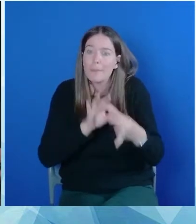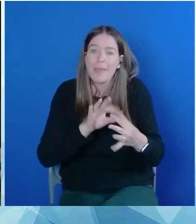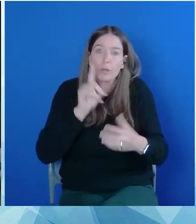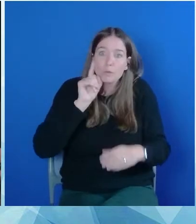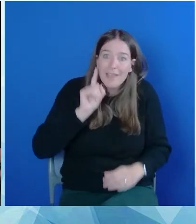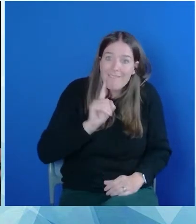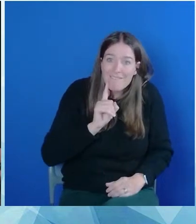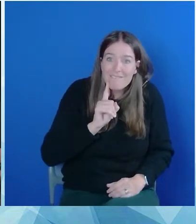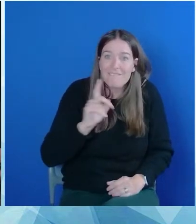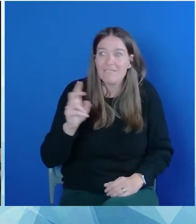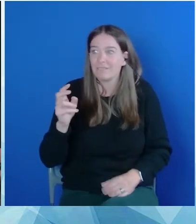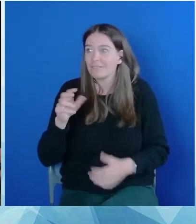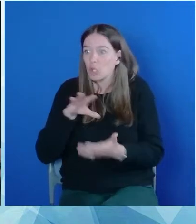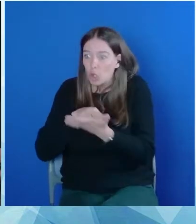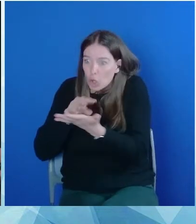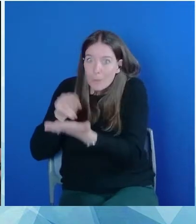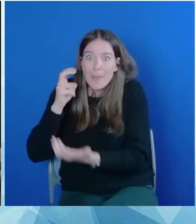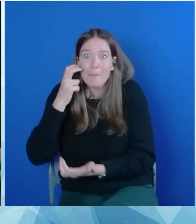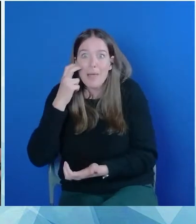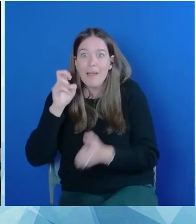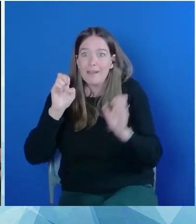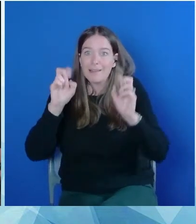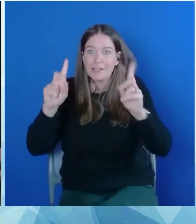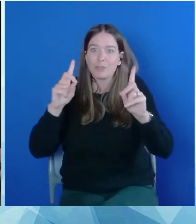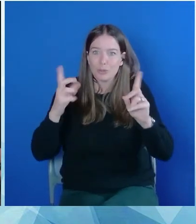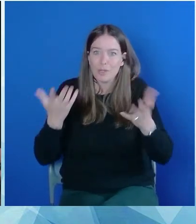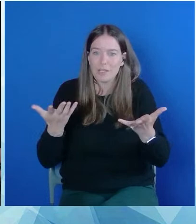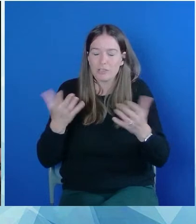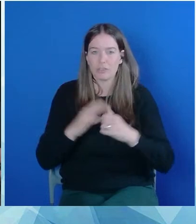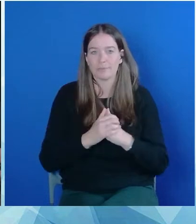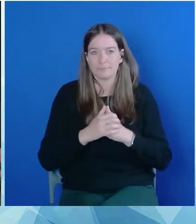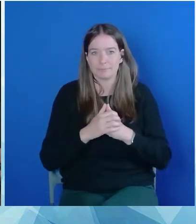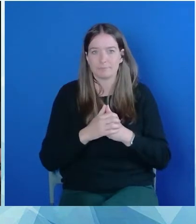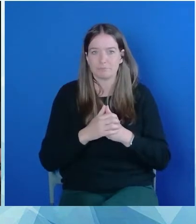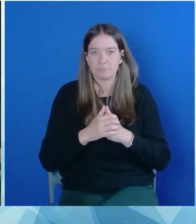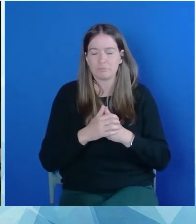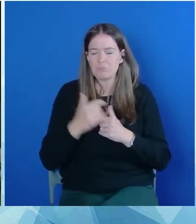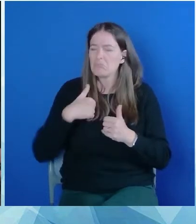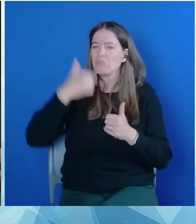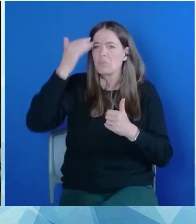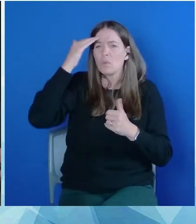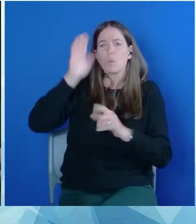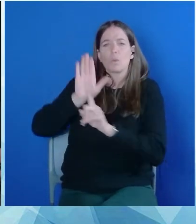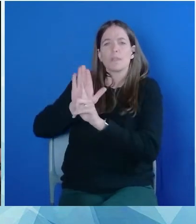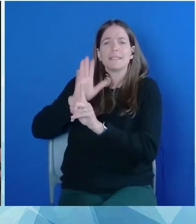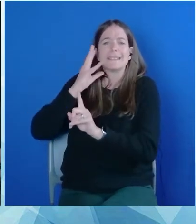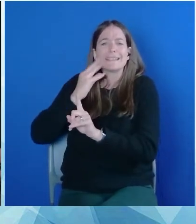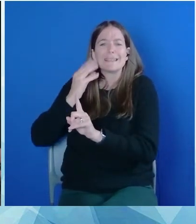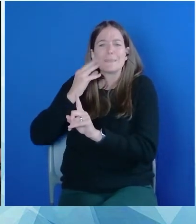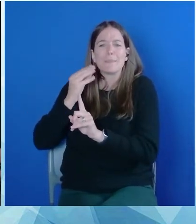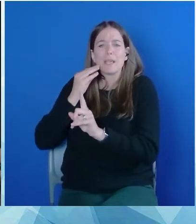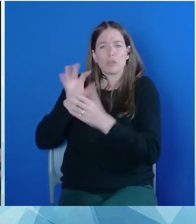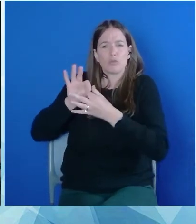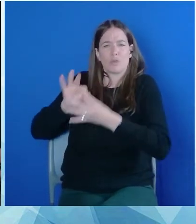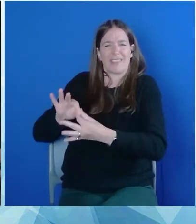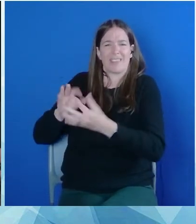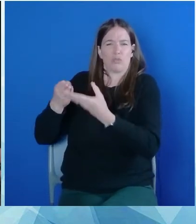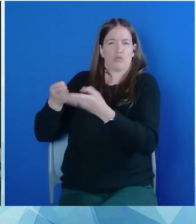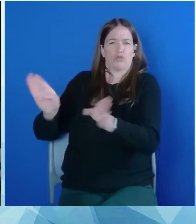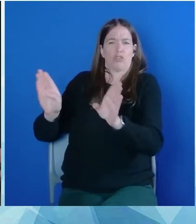I also knew that he had a lot of experience in general education that he would be bringing to us.